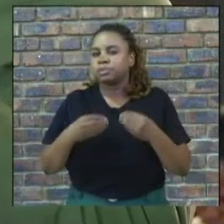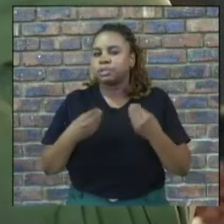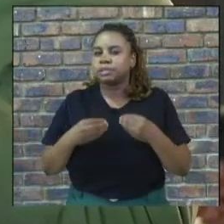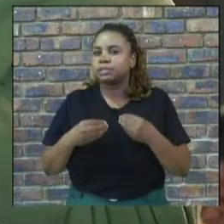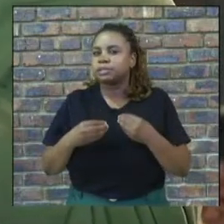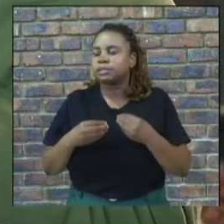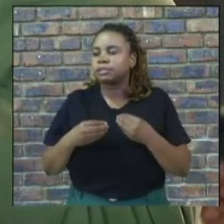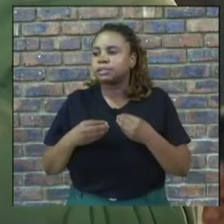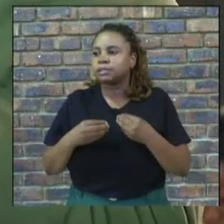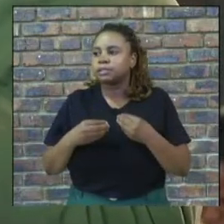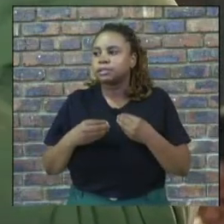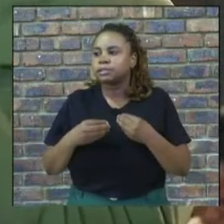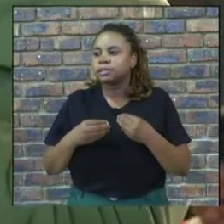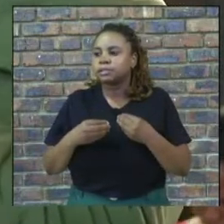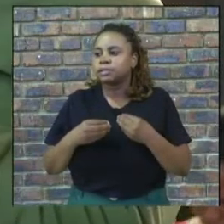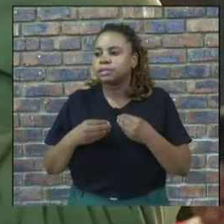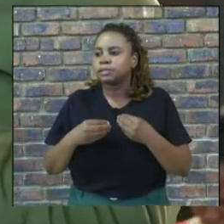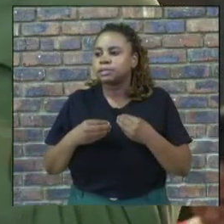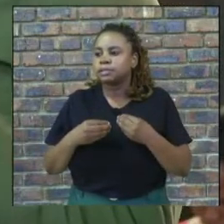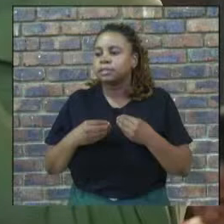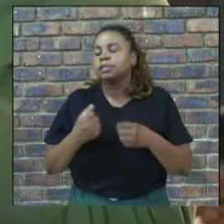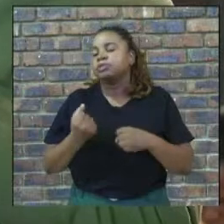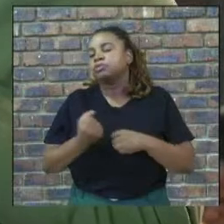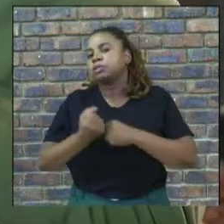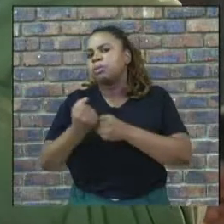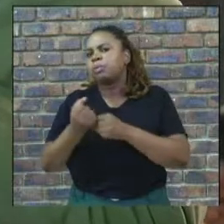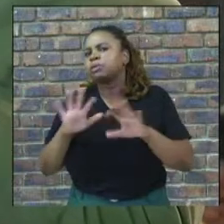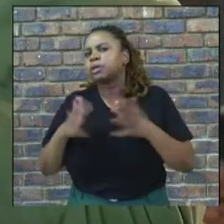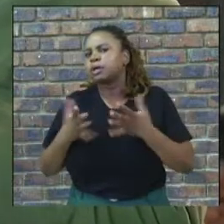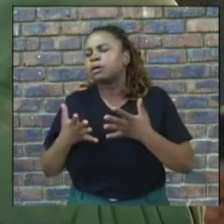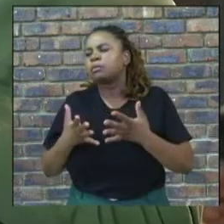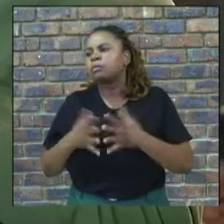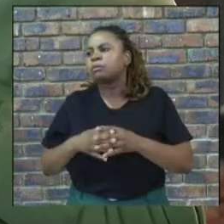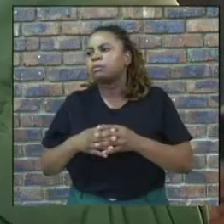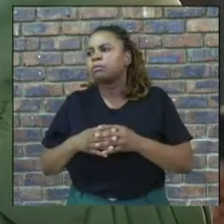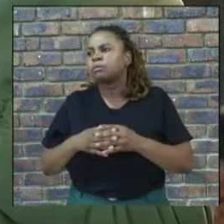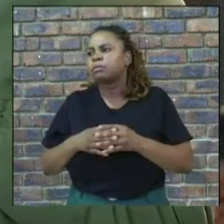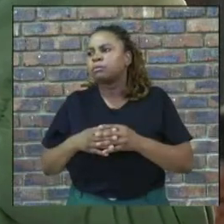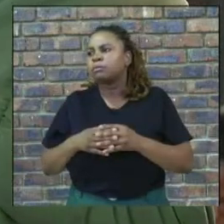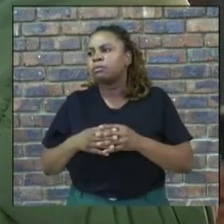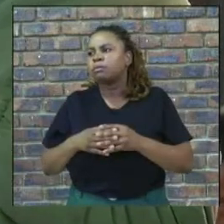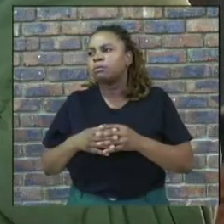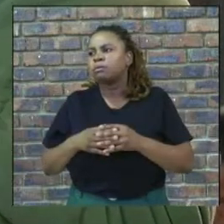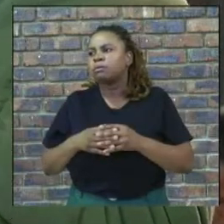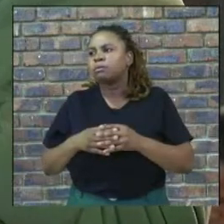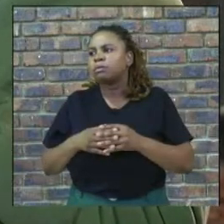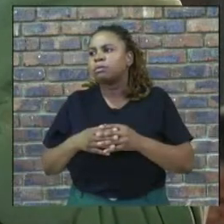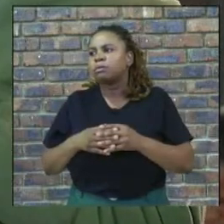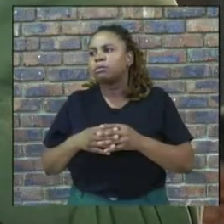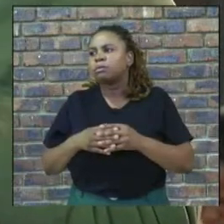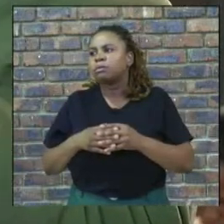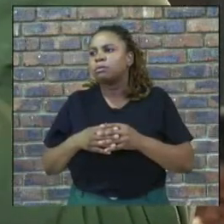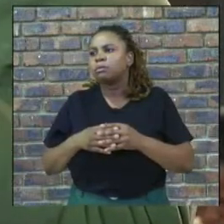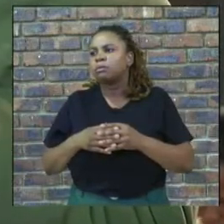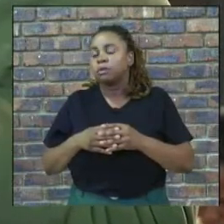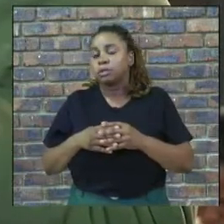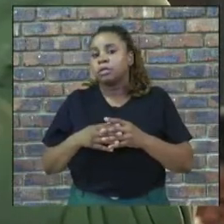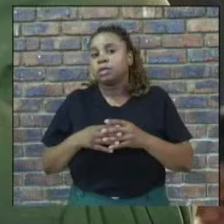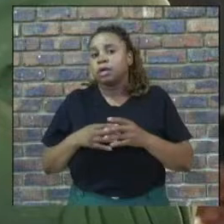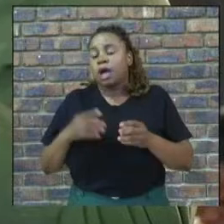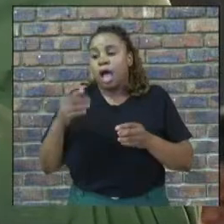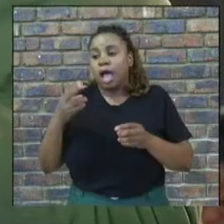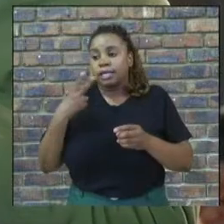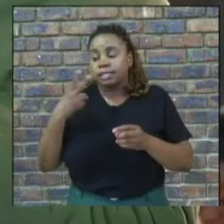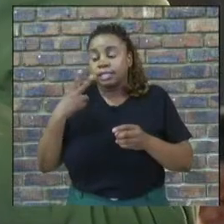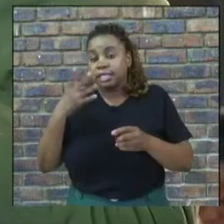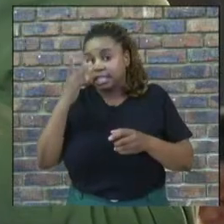mo South Africa, these foreigners ba berekang ba tshwereng di tax shop, they are protected by you, but